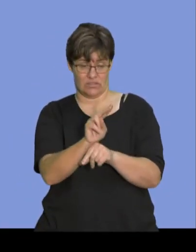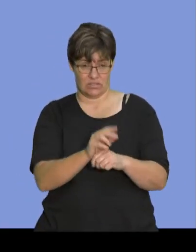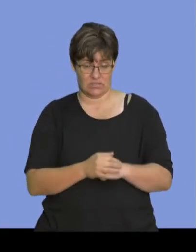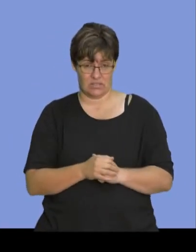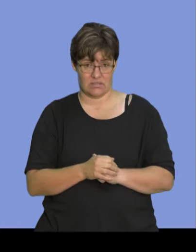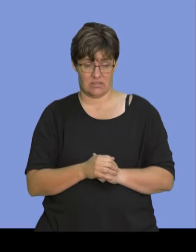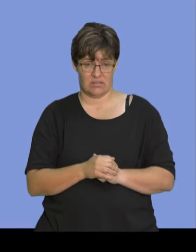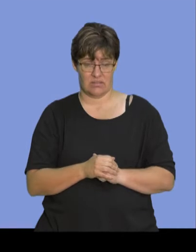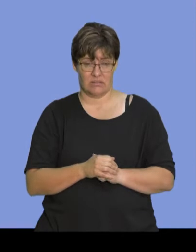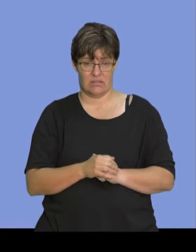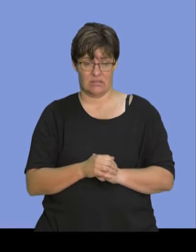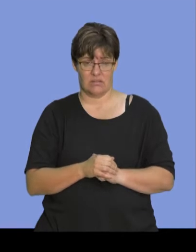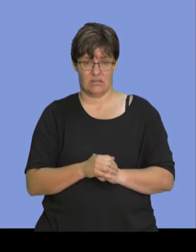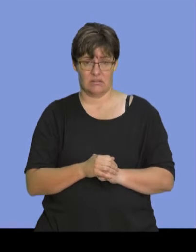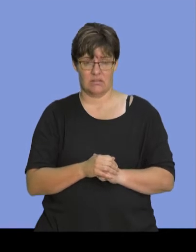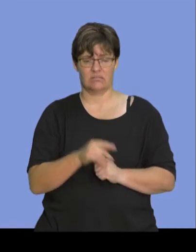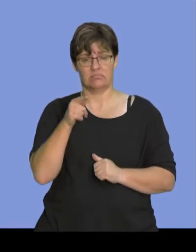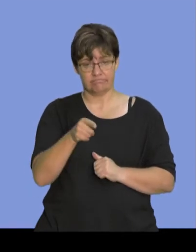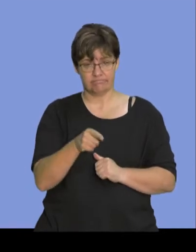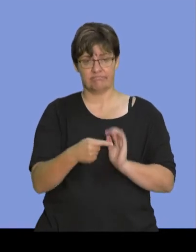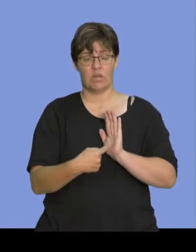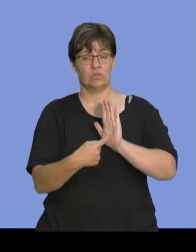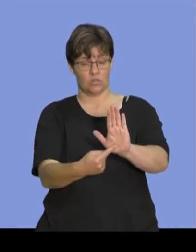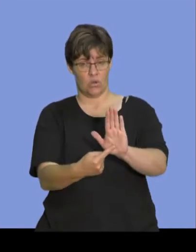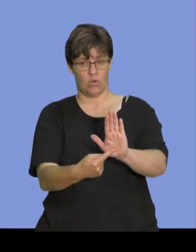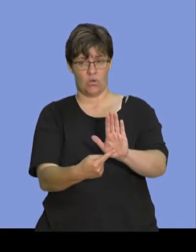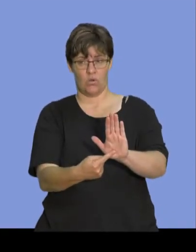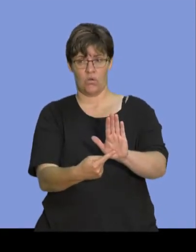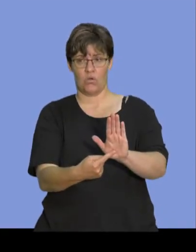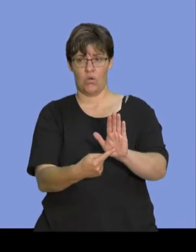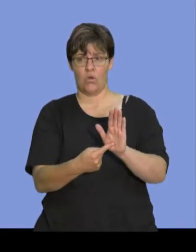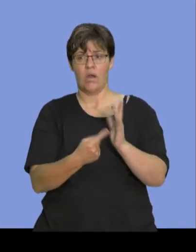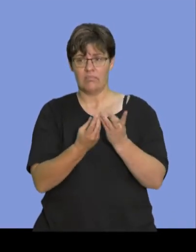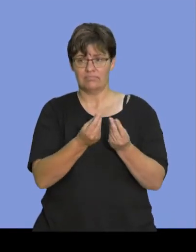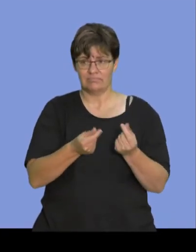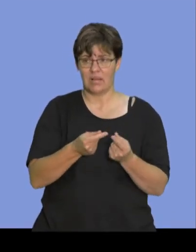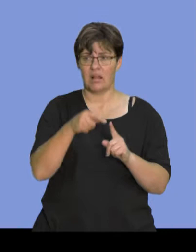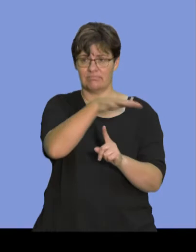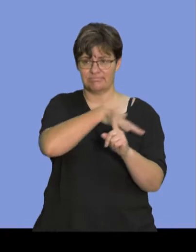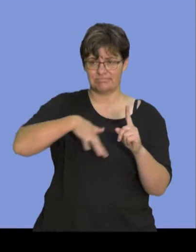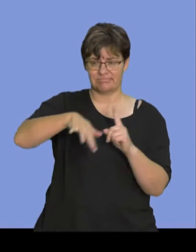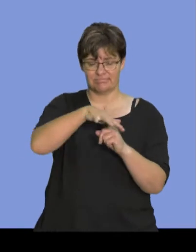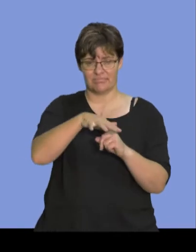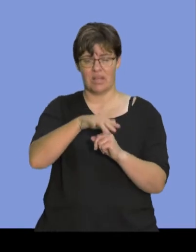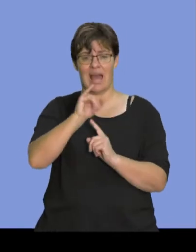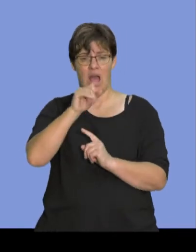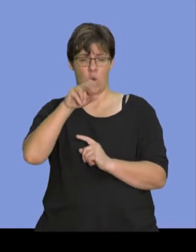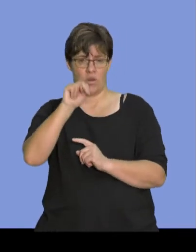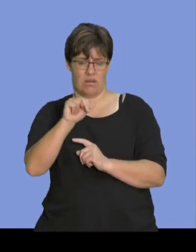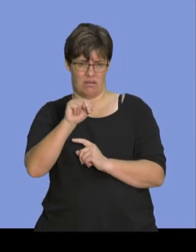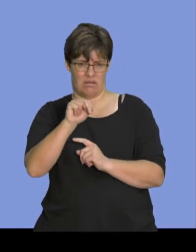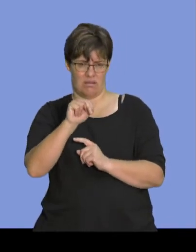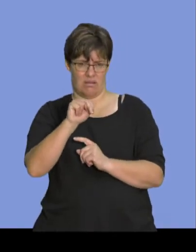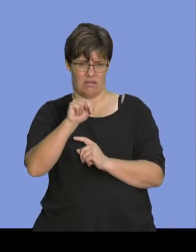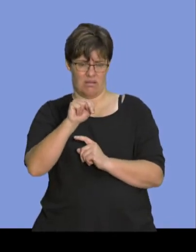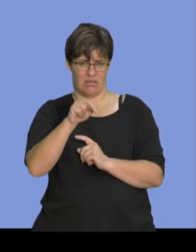Okay? This is an observation, right? And then the field pattern is shown by ion fillings of a magnetic material.